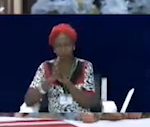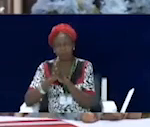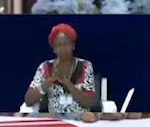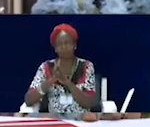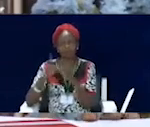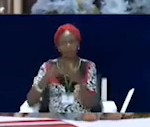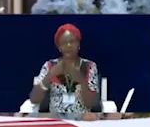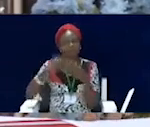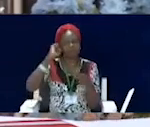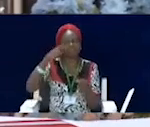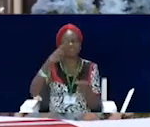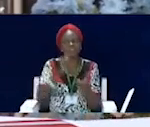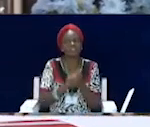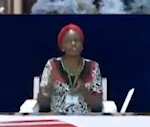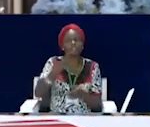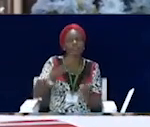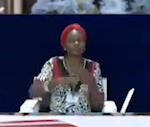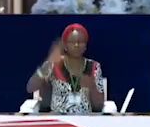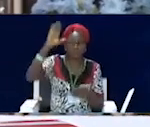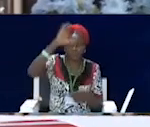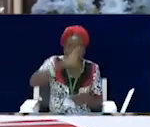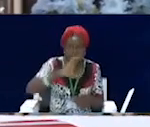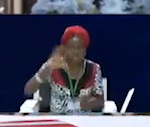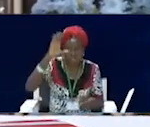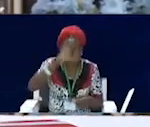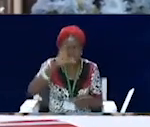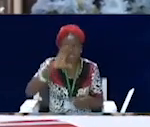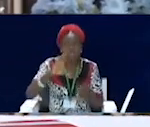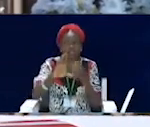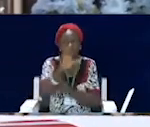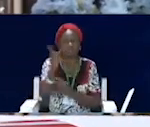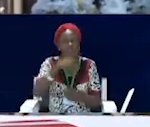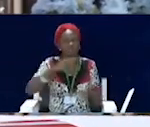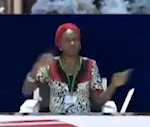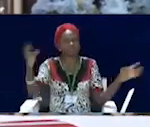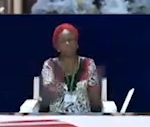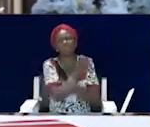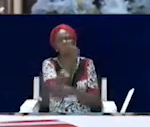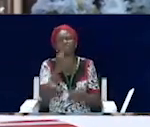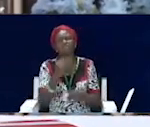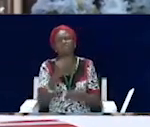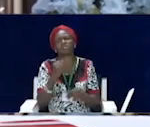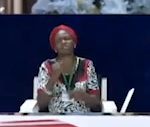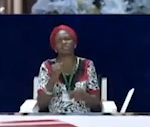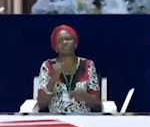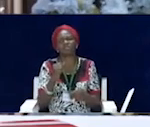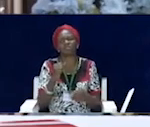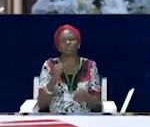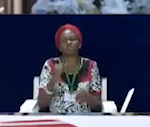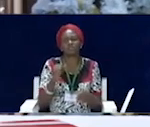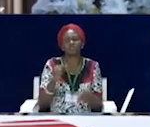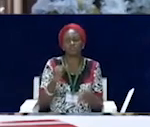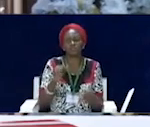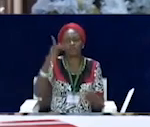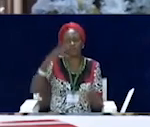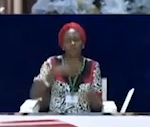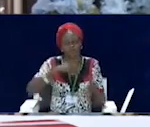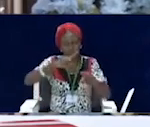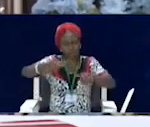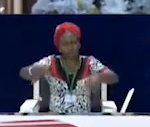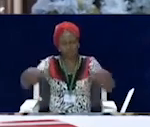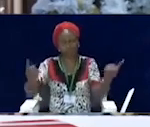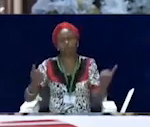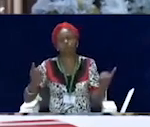Then he said, you have to seek after God. You have to get up and go.